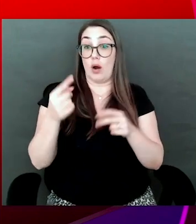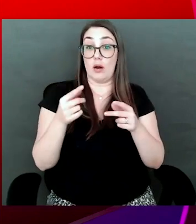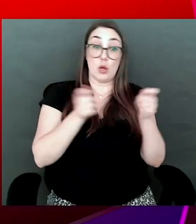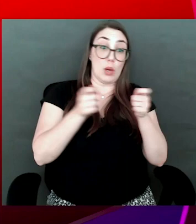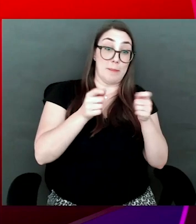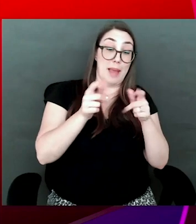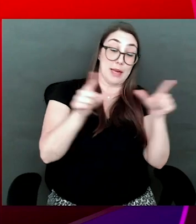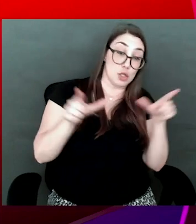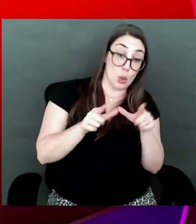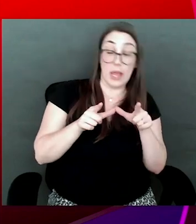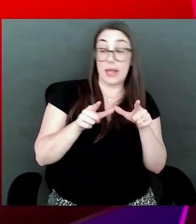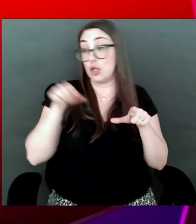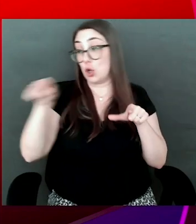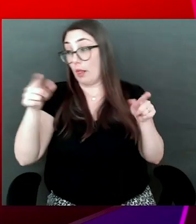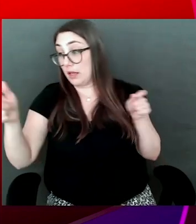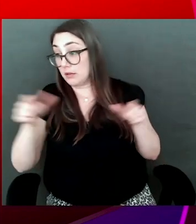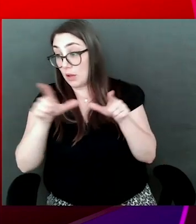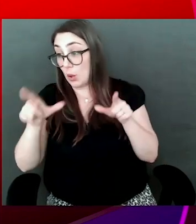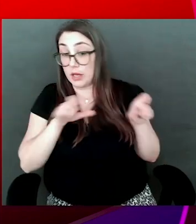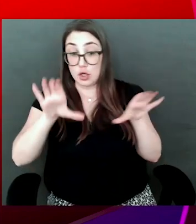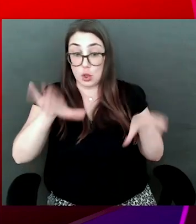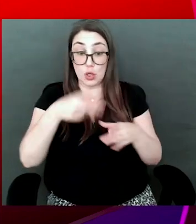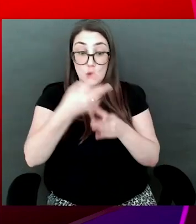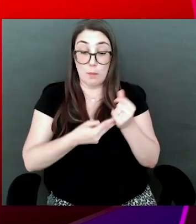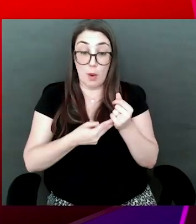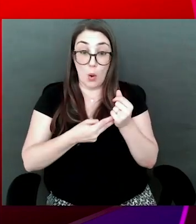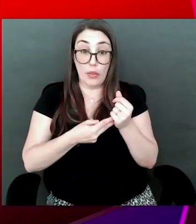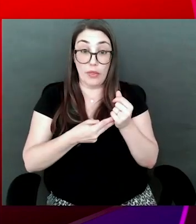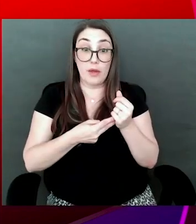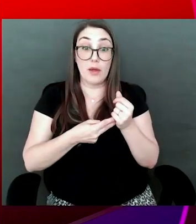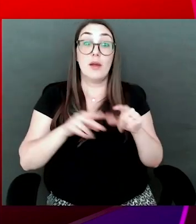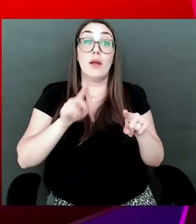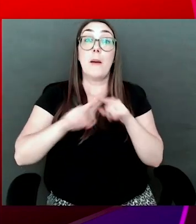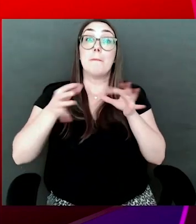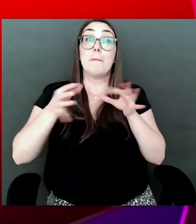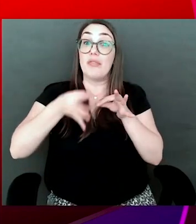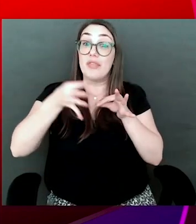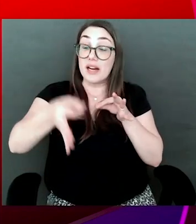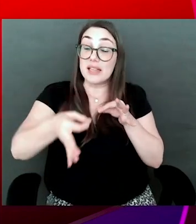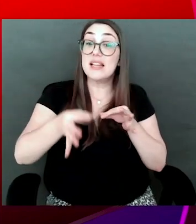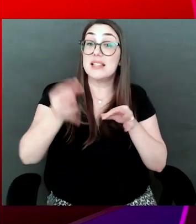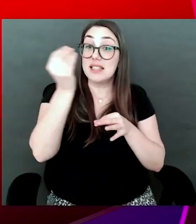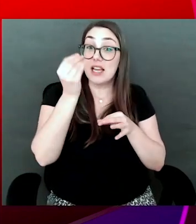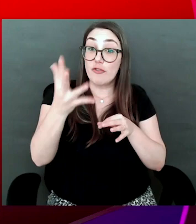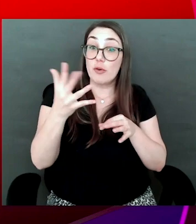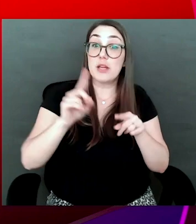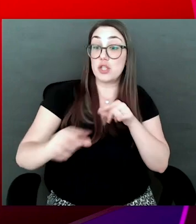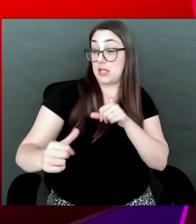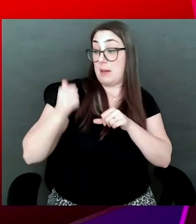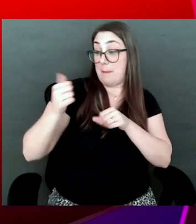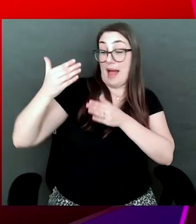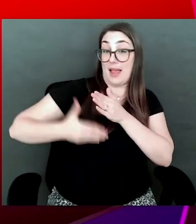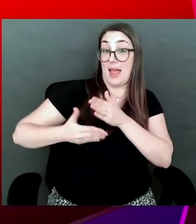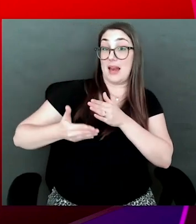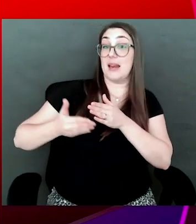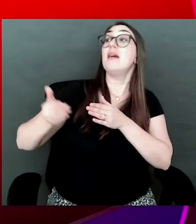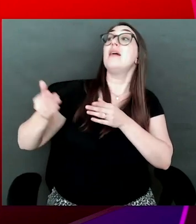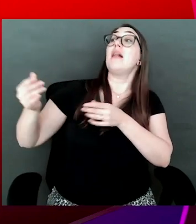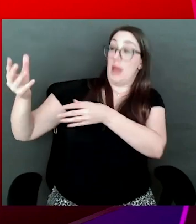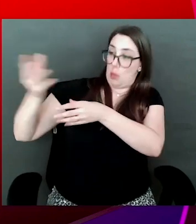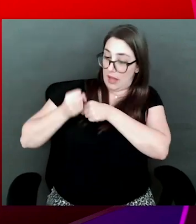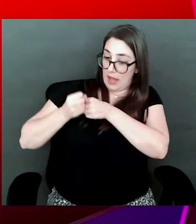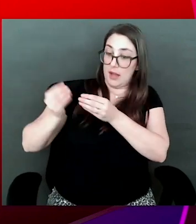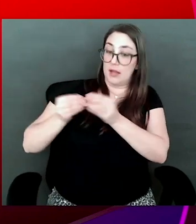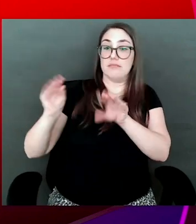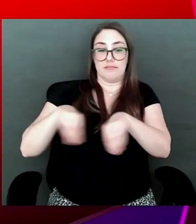It could be both. Right. The clients will send the latency information to the backend. Backend will create a matchmaking ticket. Players get grouped. It goes to